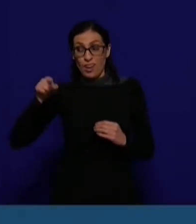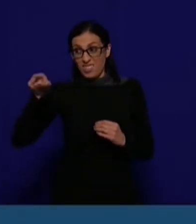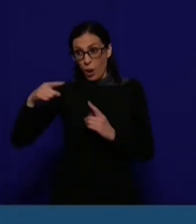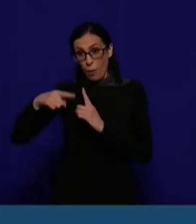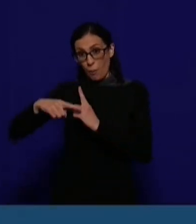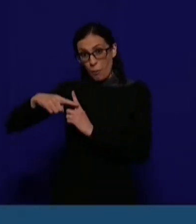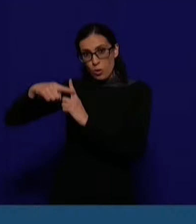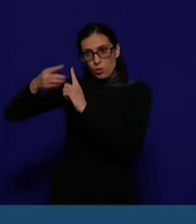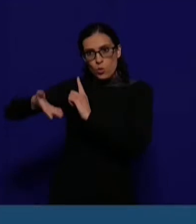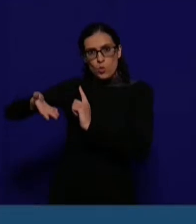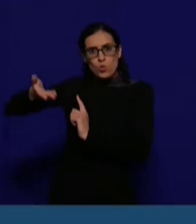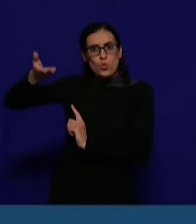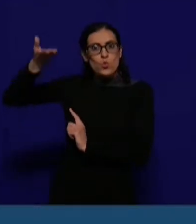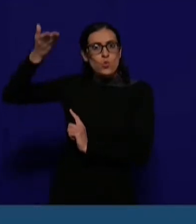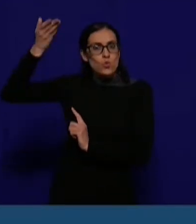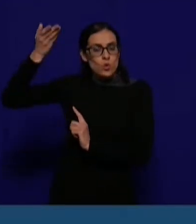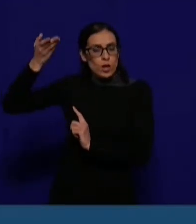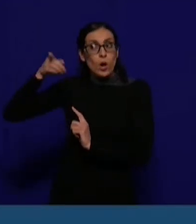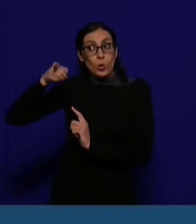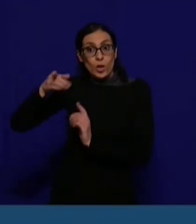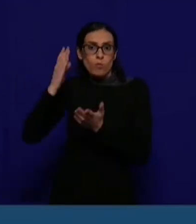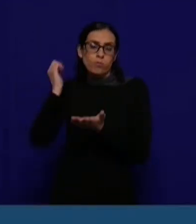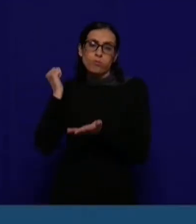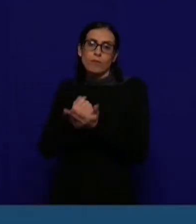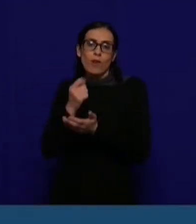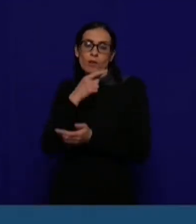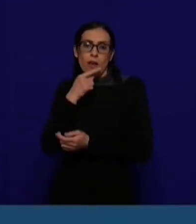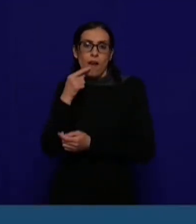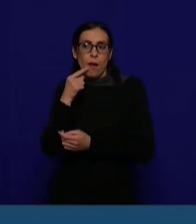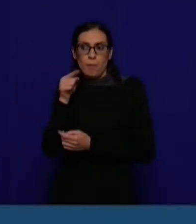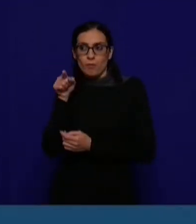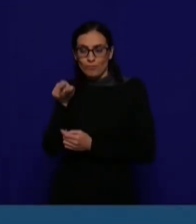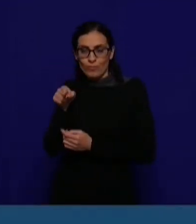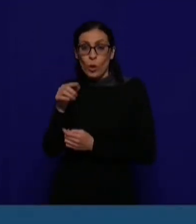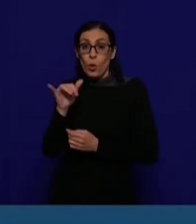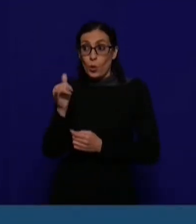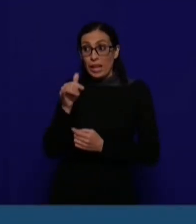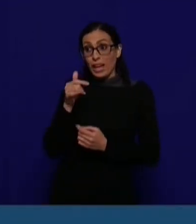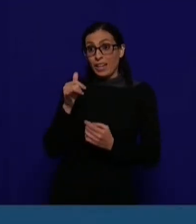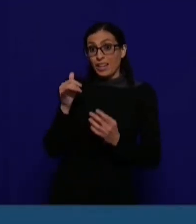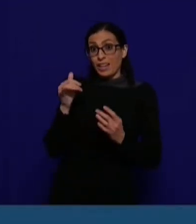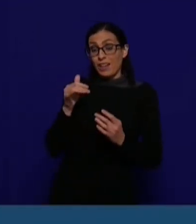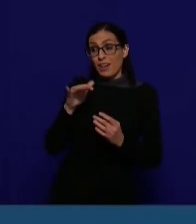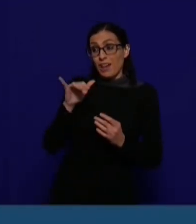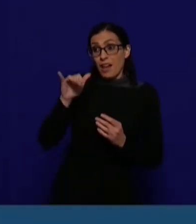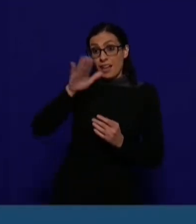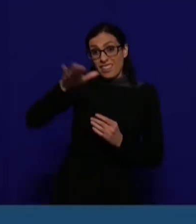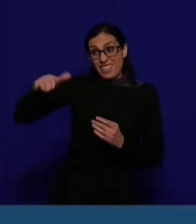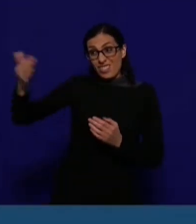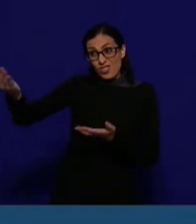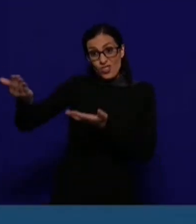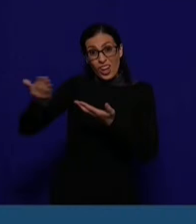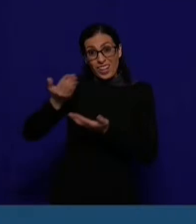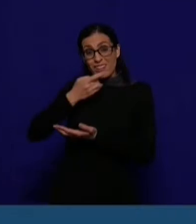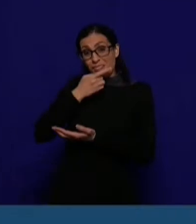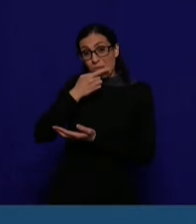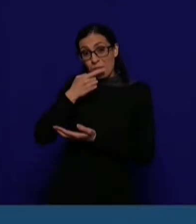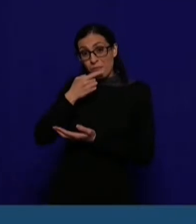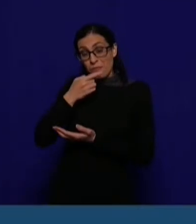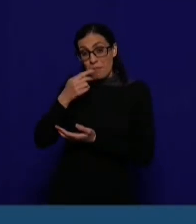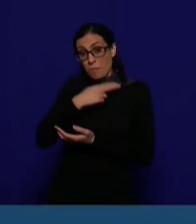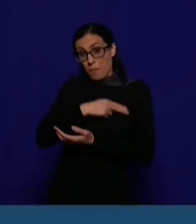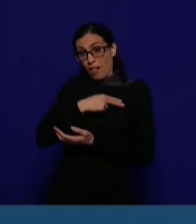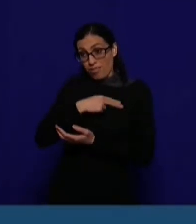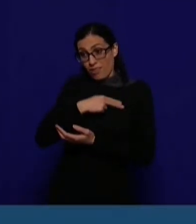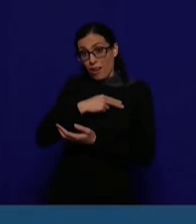u allura hemmhekk dawn qegħdin red zone għal persuni kif spjegajt jekk għandhom bżonn jiġu għaw Malta għaliex ikunu biss jew